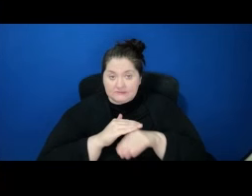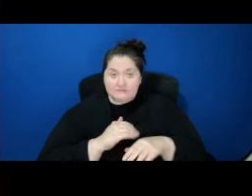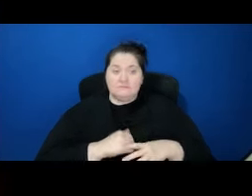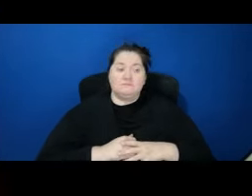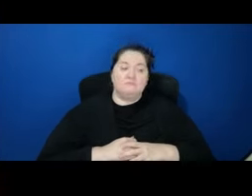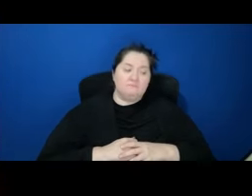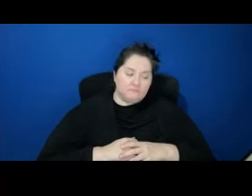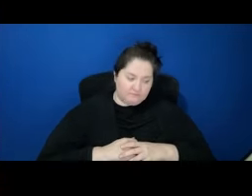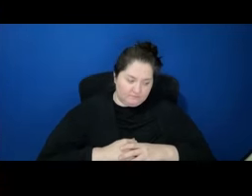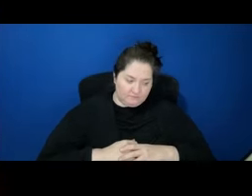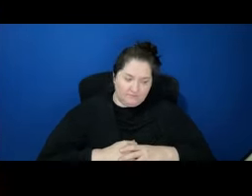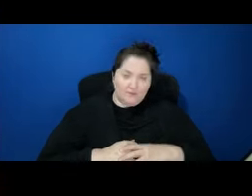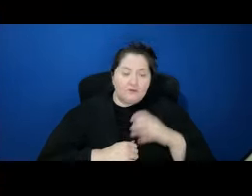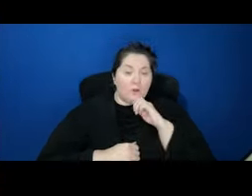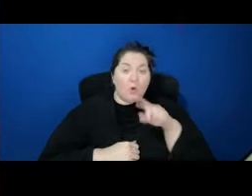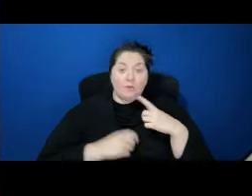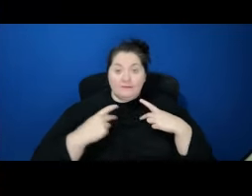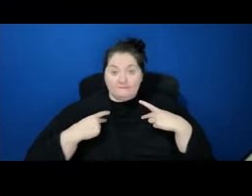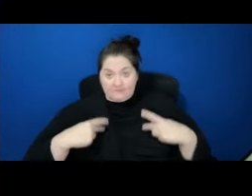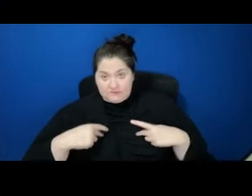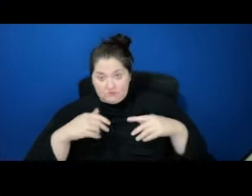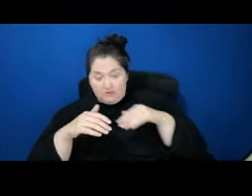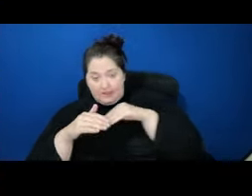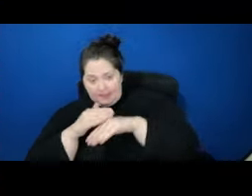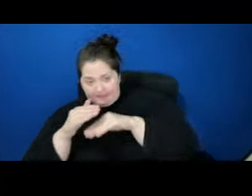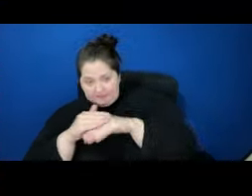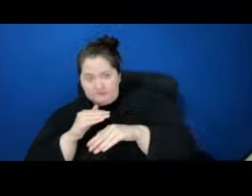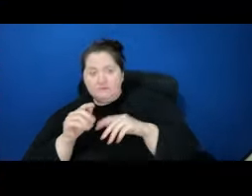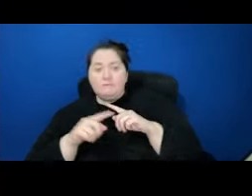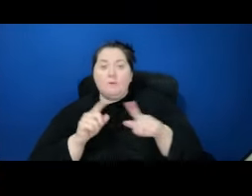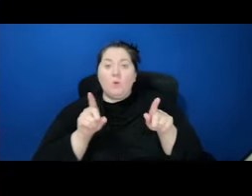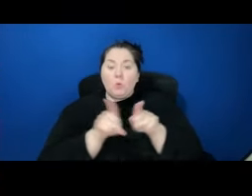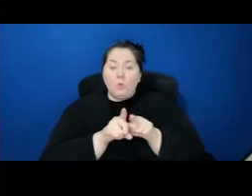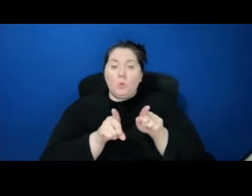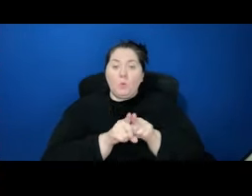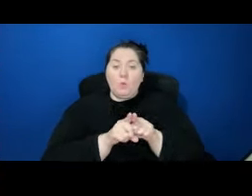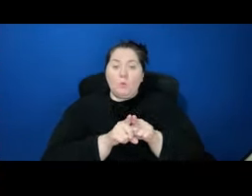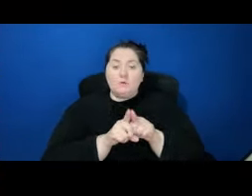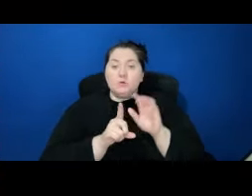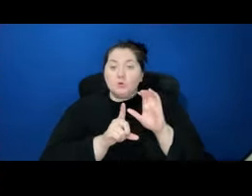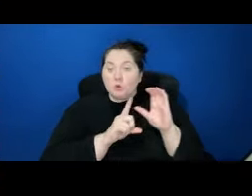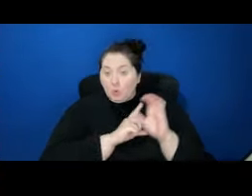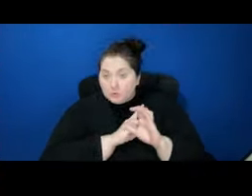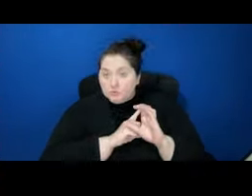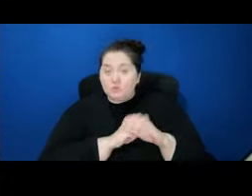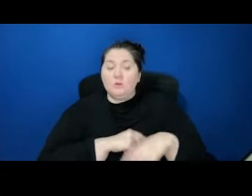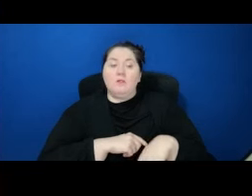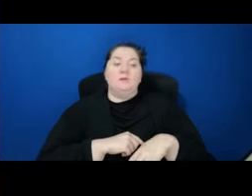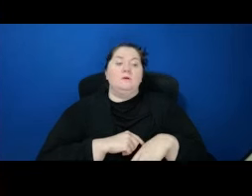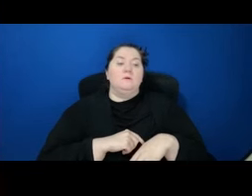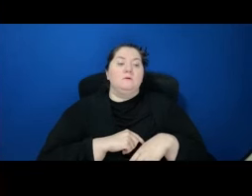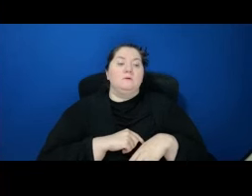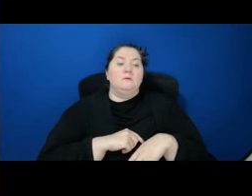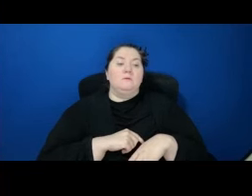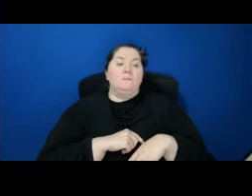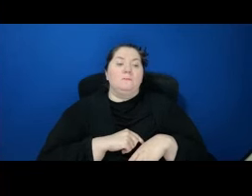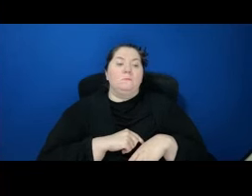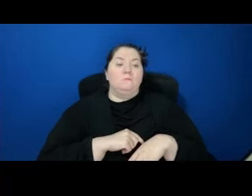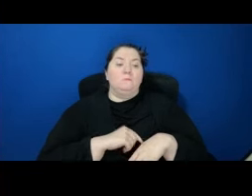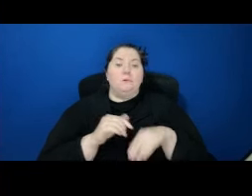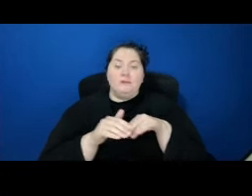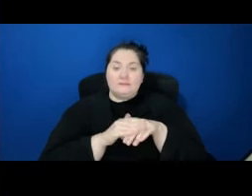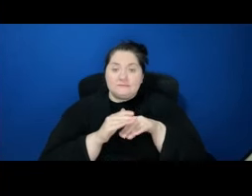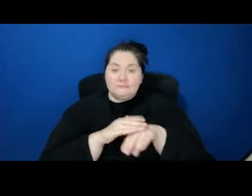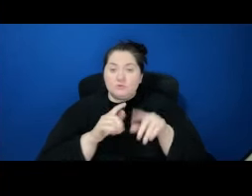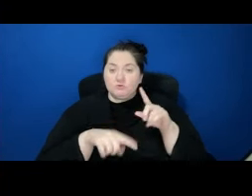of public spaces, not only physical accessibility, but also cultural and accessibility